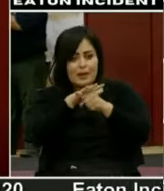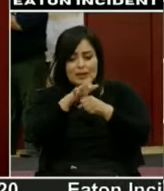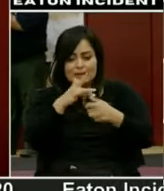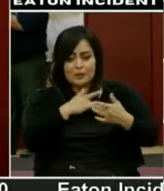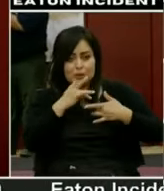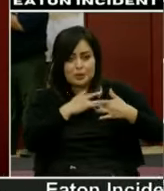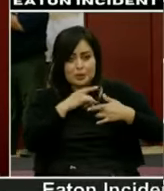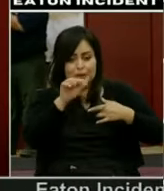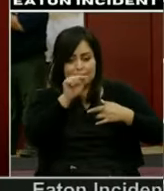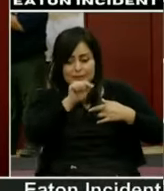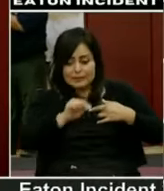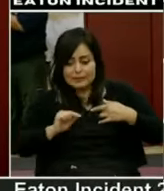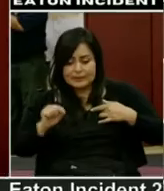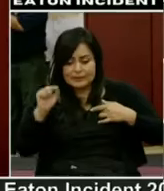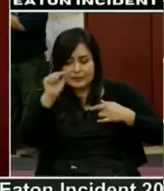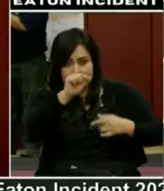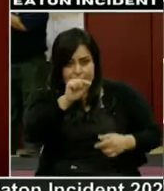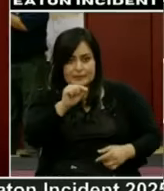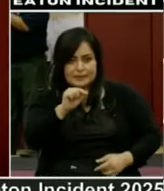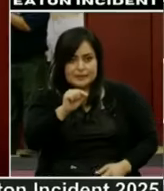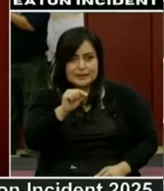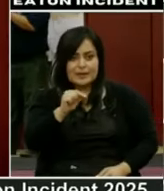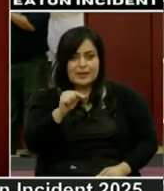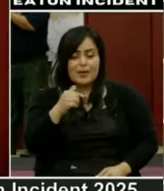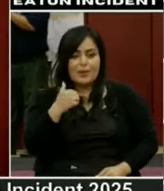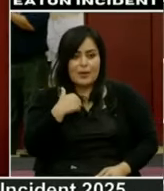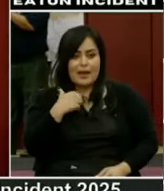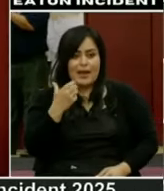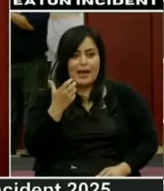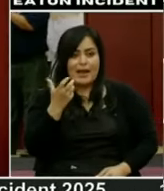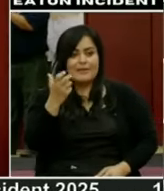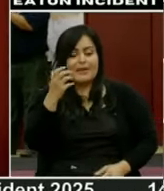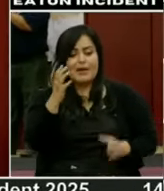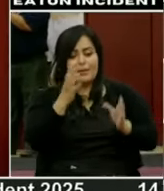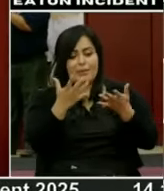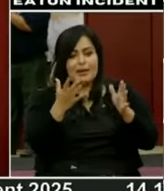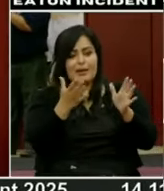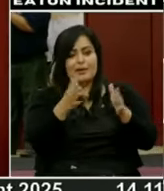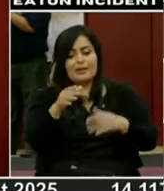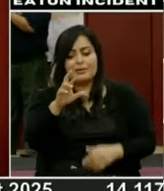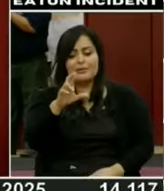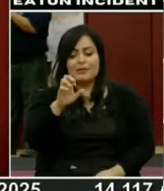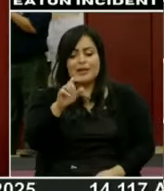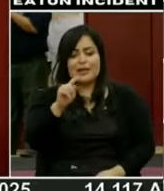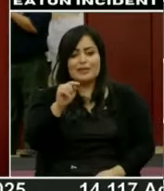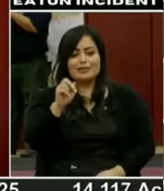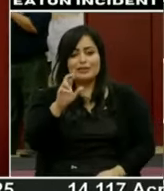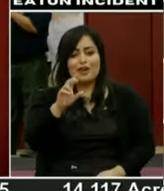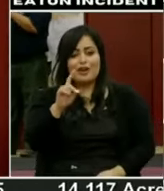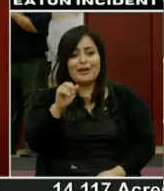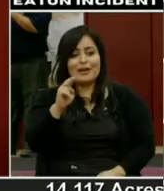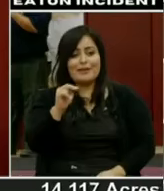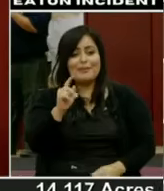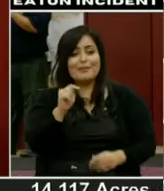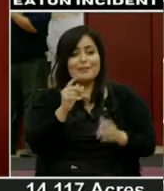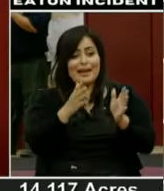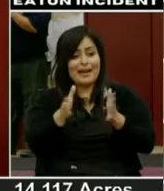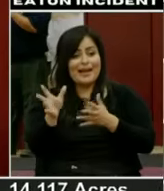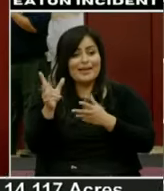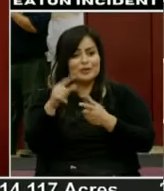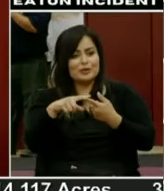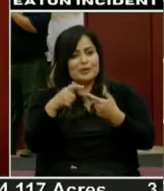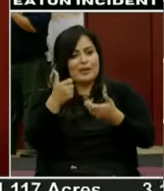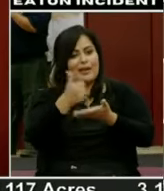to. We have a mobile retardant plant. It's a portable tank that we can set up here at